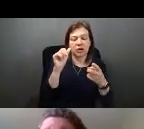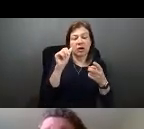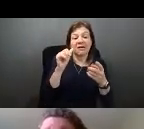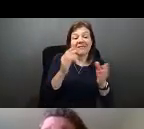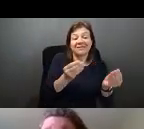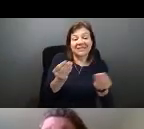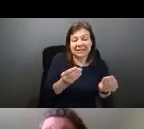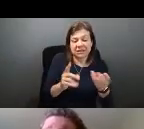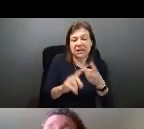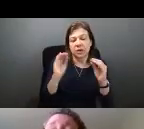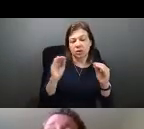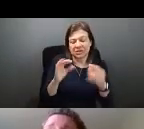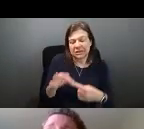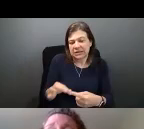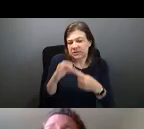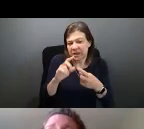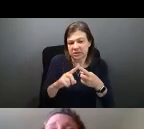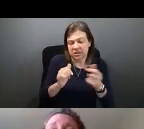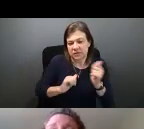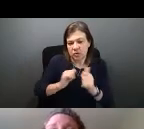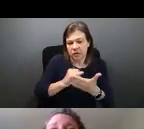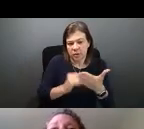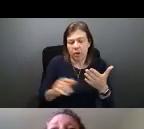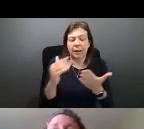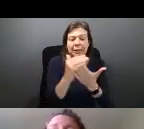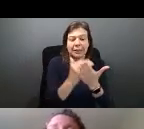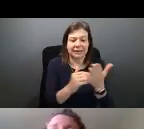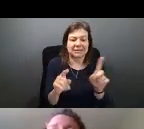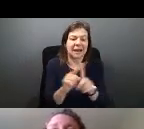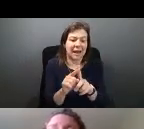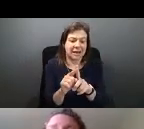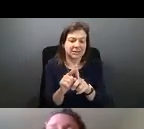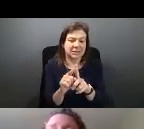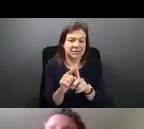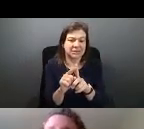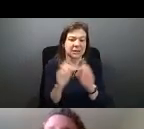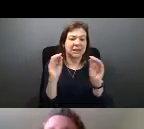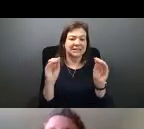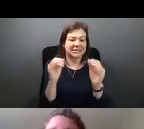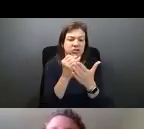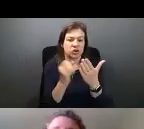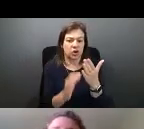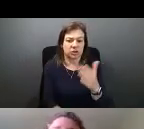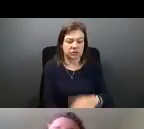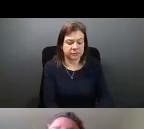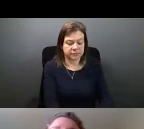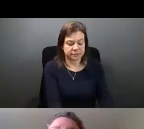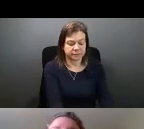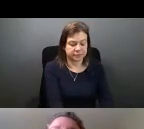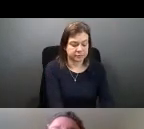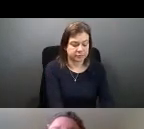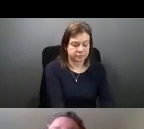especially if they're a performing artist, list them as a teaching artist.